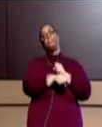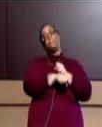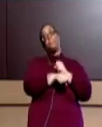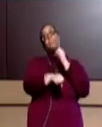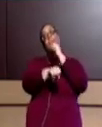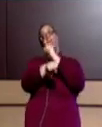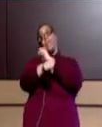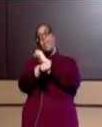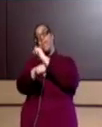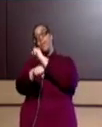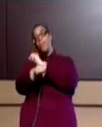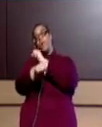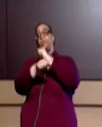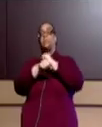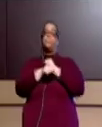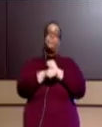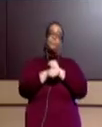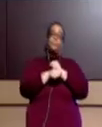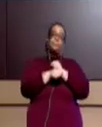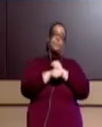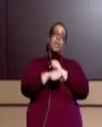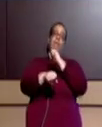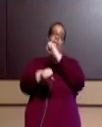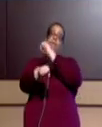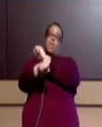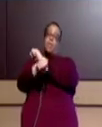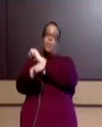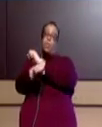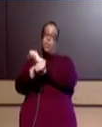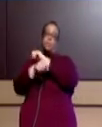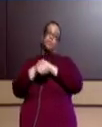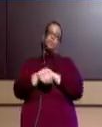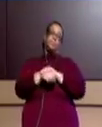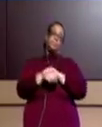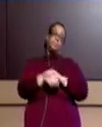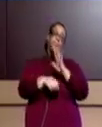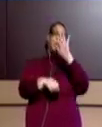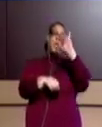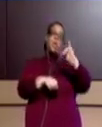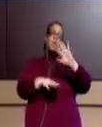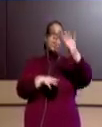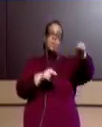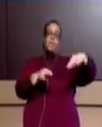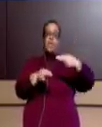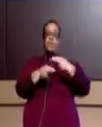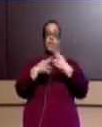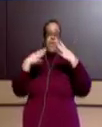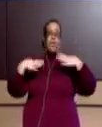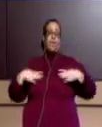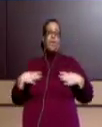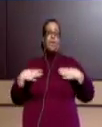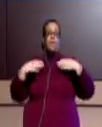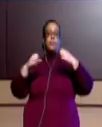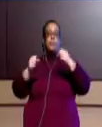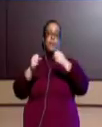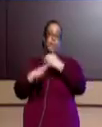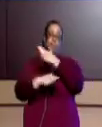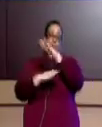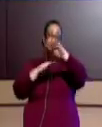Yes, it does say it works. Somebody say that name heals all. That